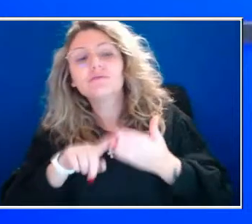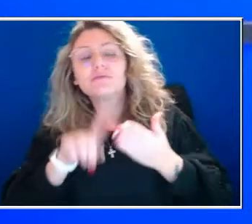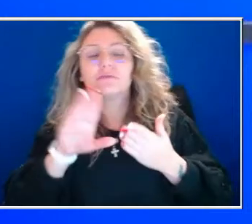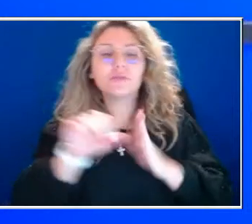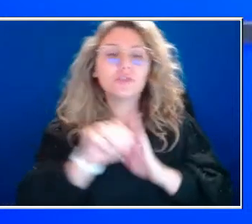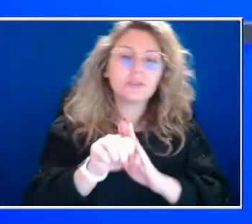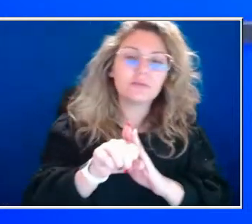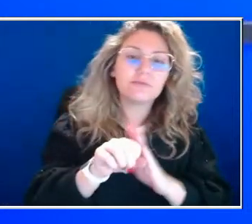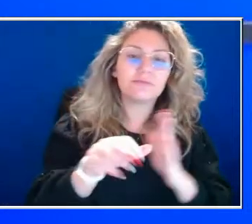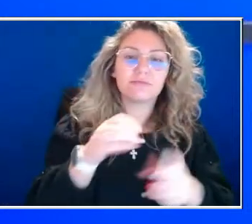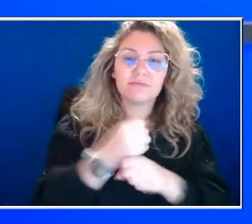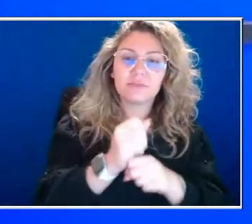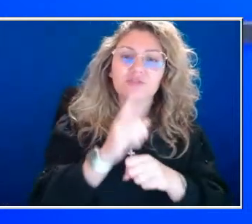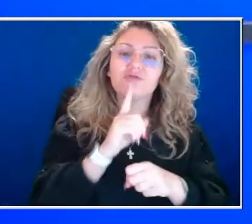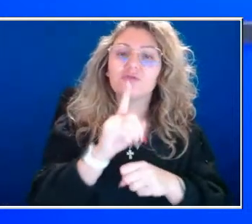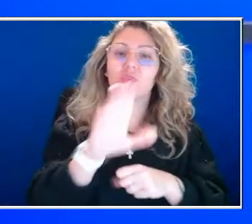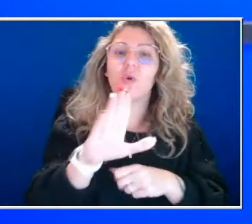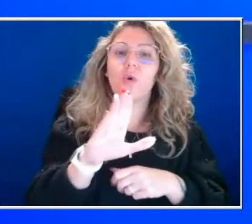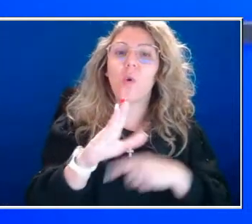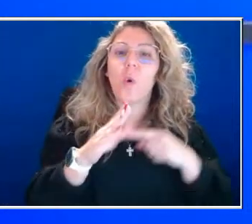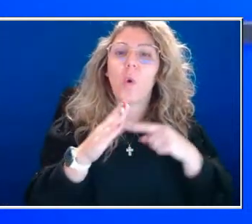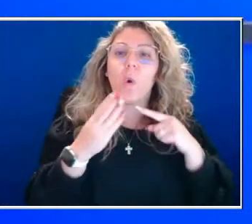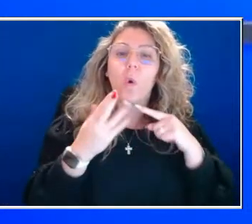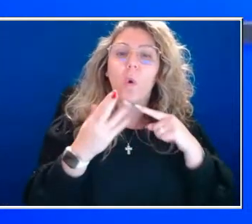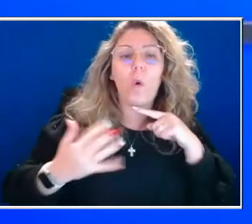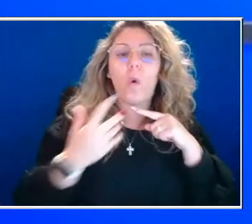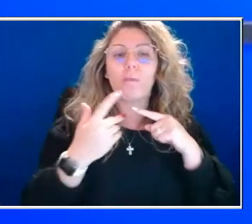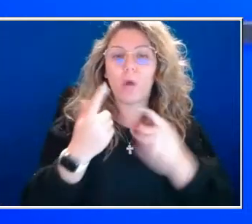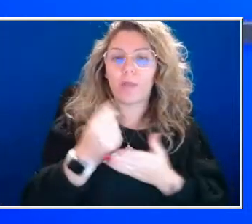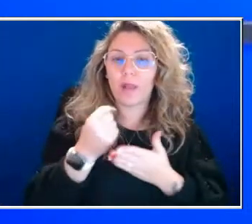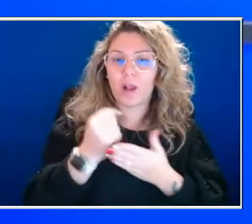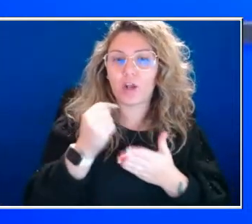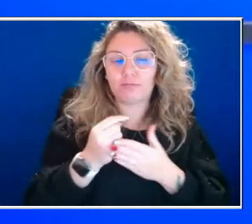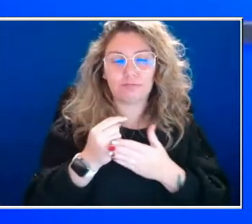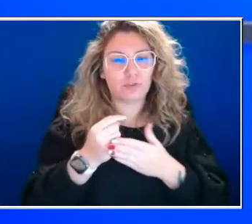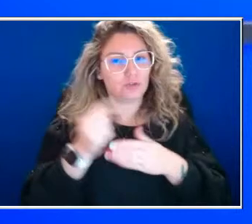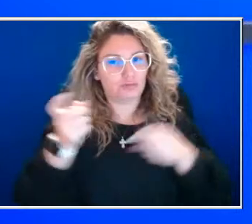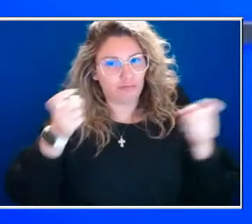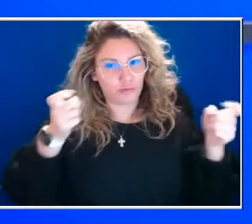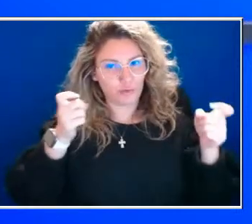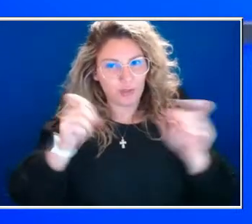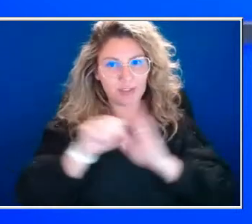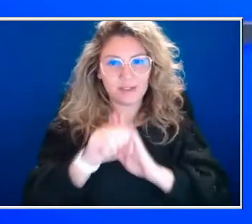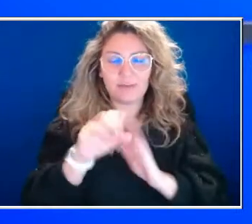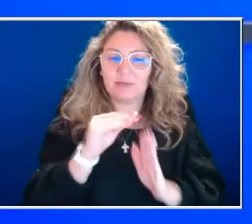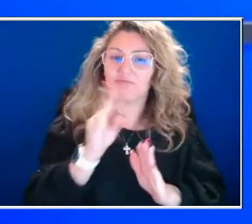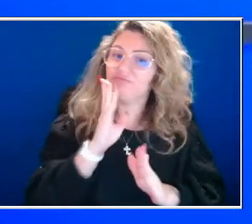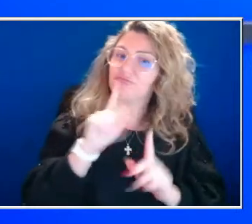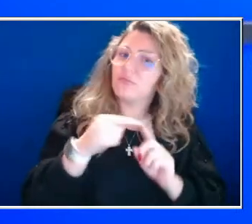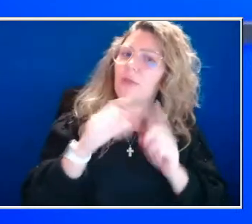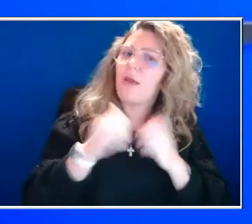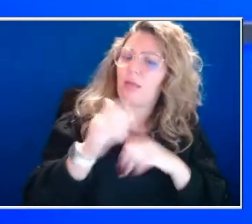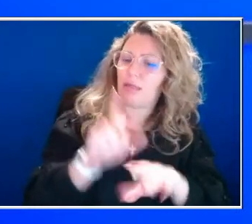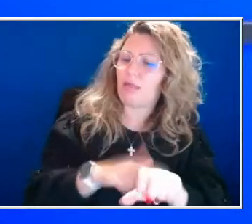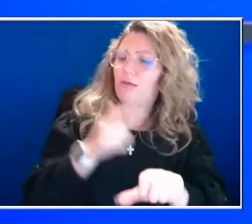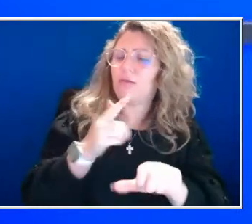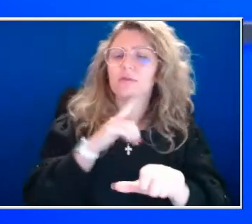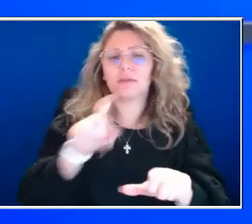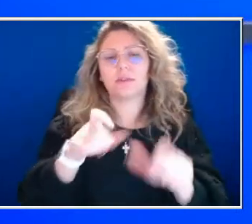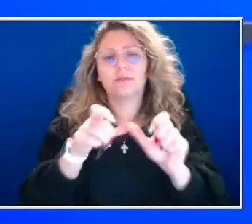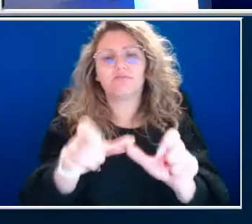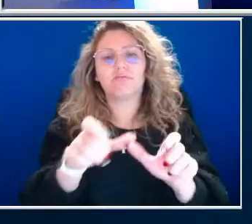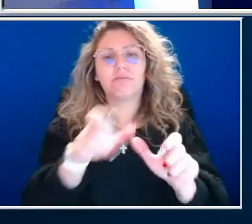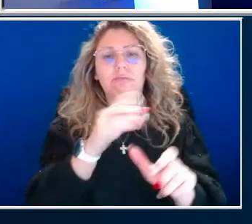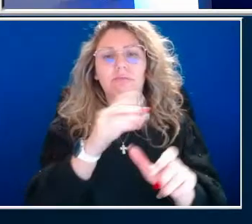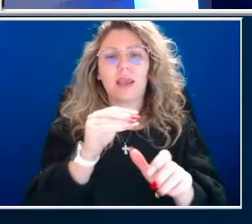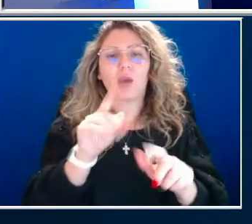her hormone therapy is adequately controlling those symptoms. And we talk about how long to continue that and when we should talk about decreasing it. So